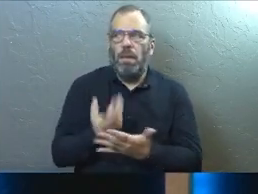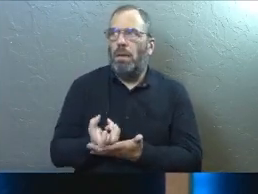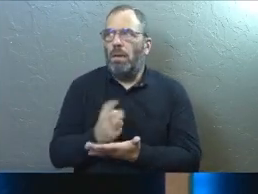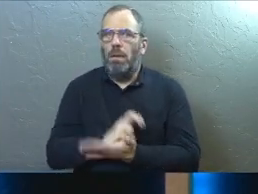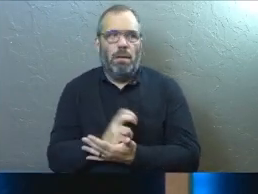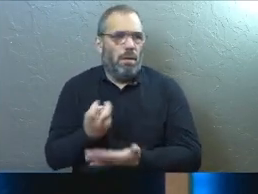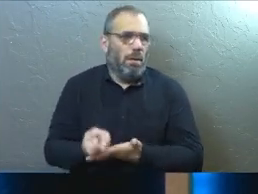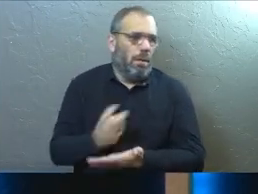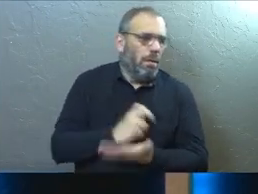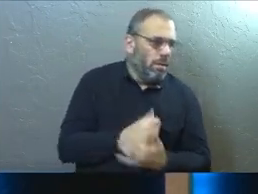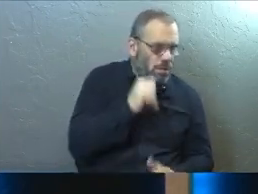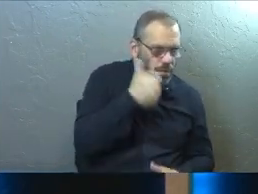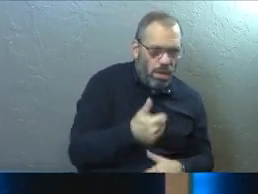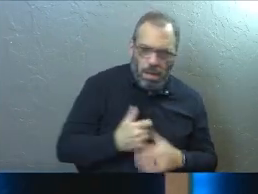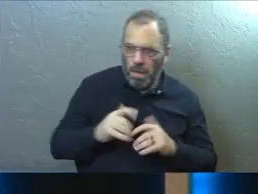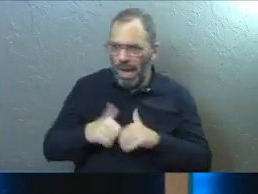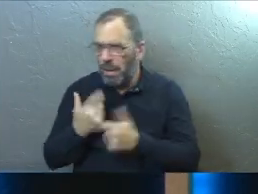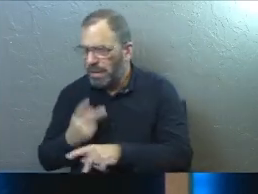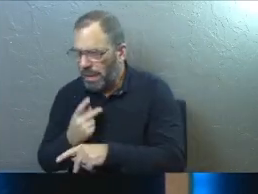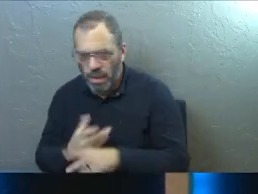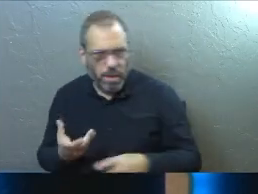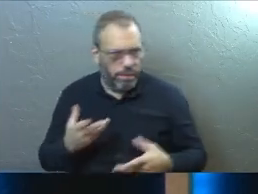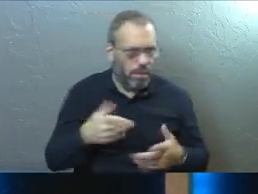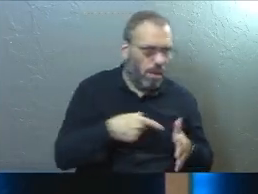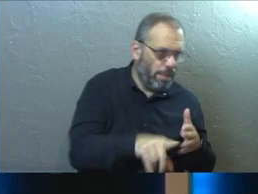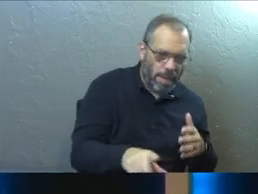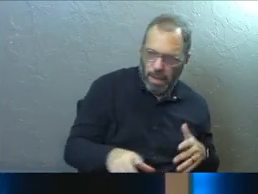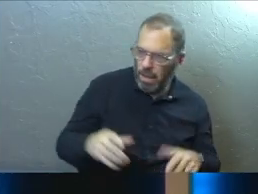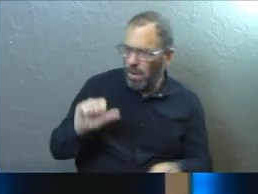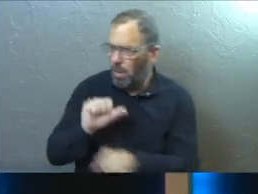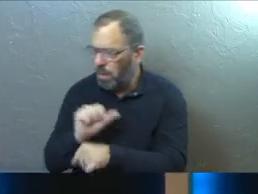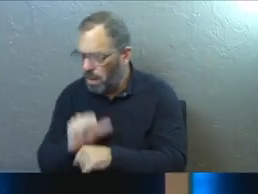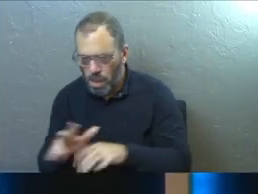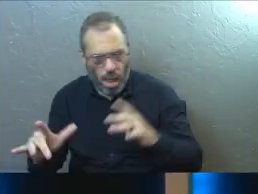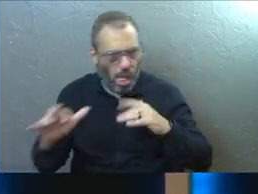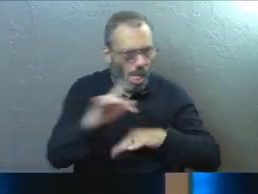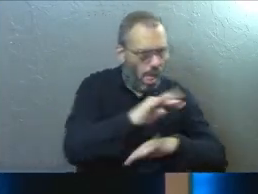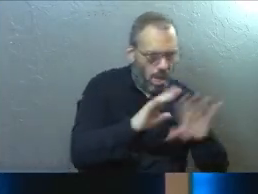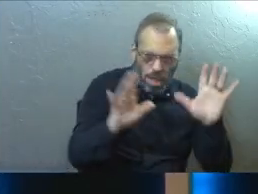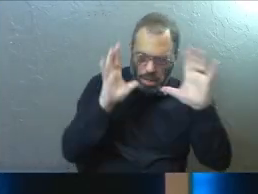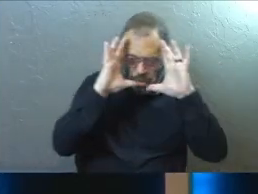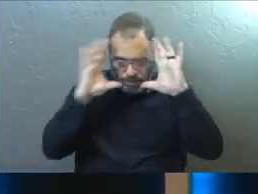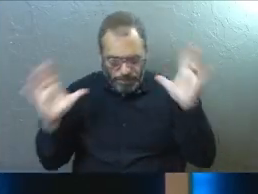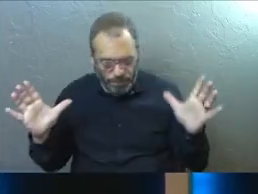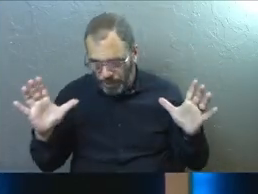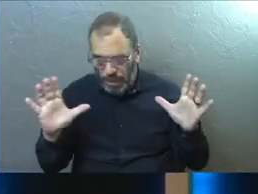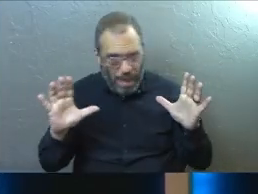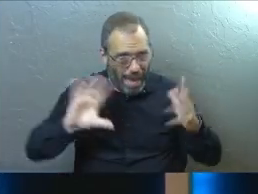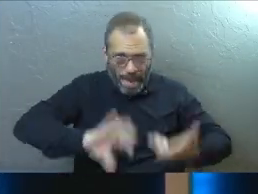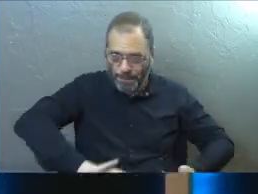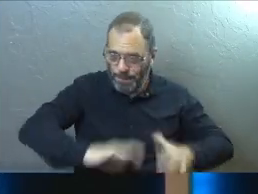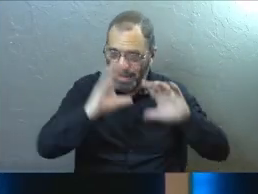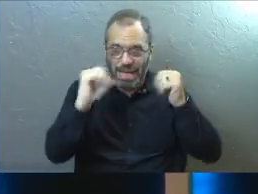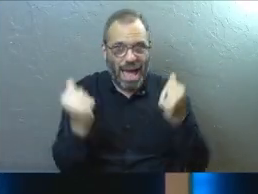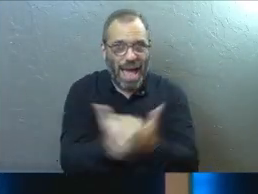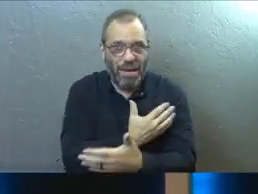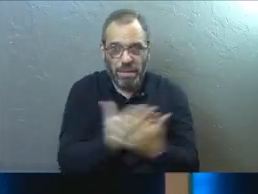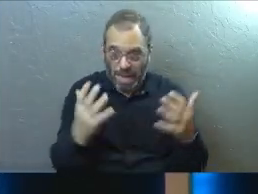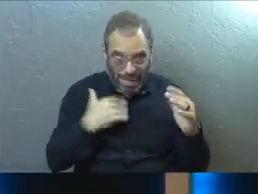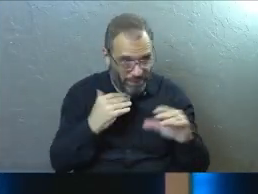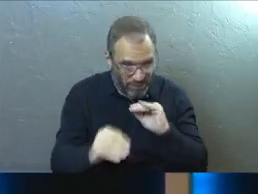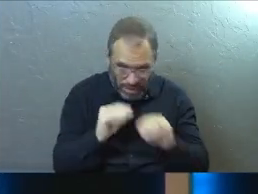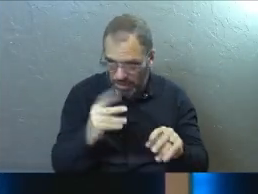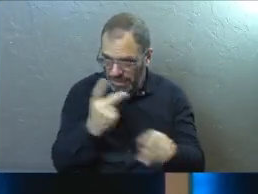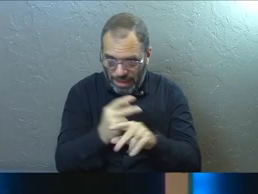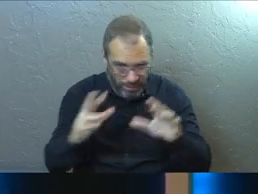so worried about tomorrow. I'm so worried about how this is going to happen or what's going to happen. And maybe it's like, dude, I've made a mess out of things. And so I've got to fix it.